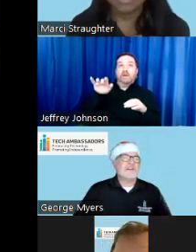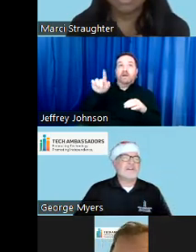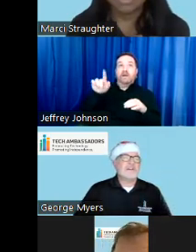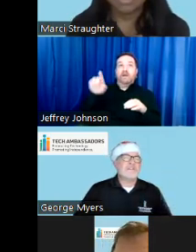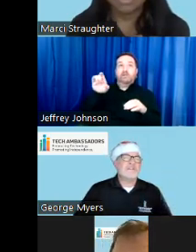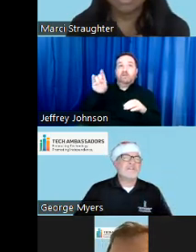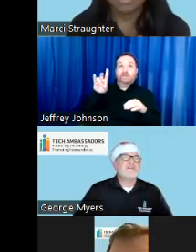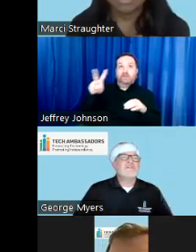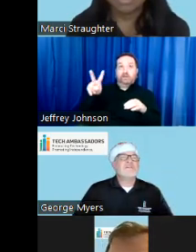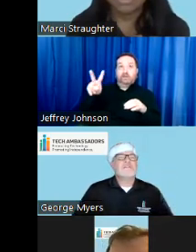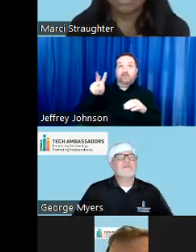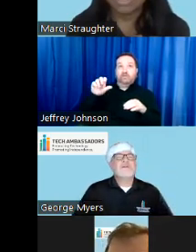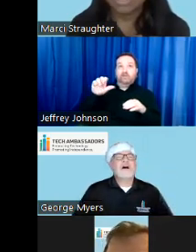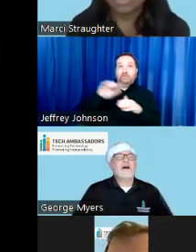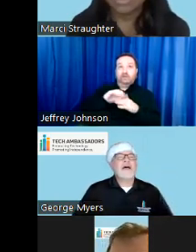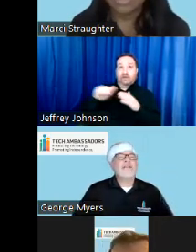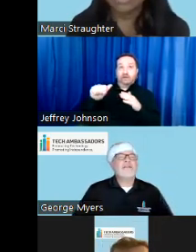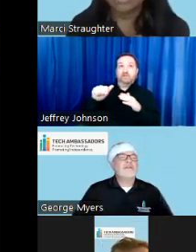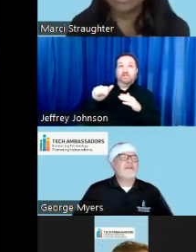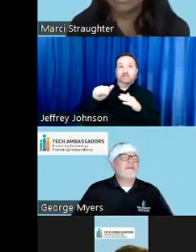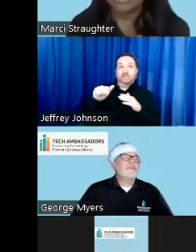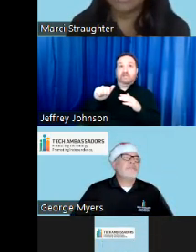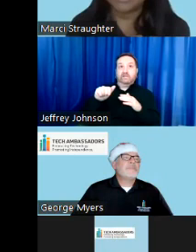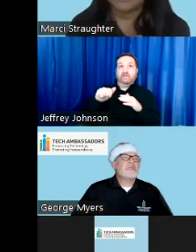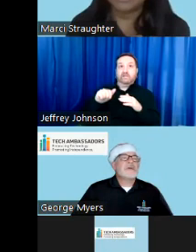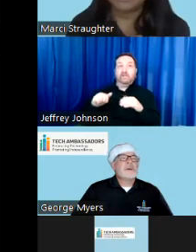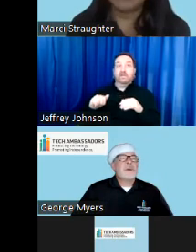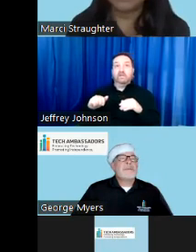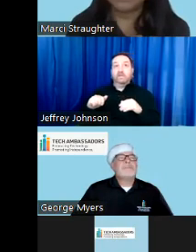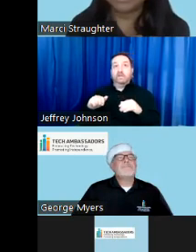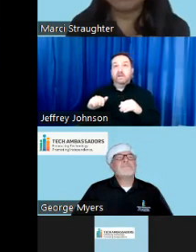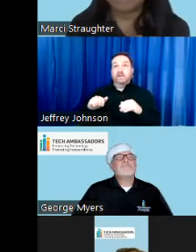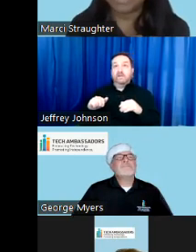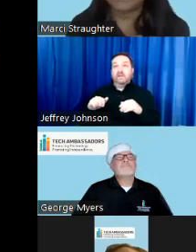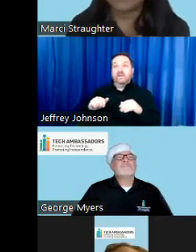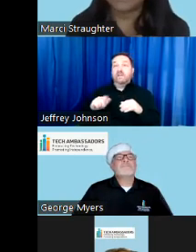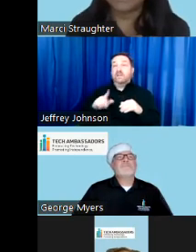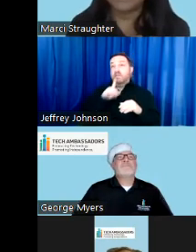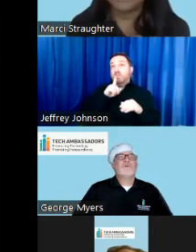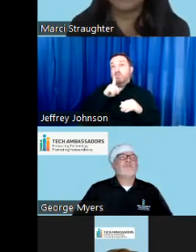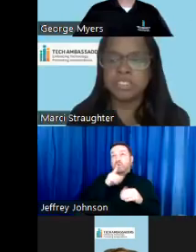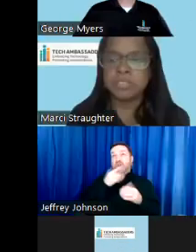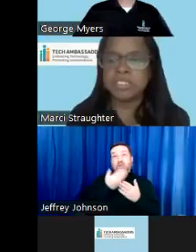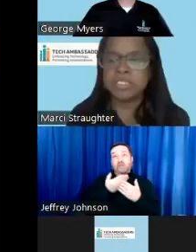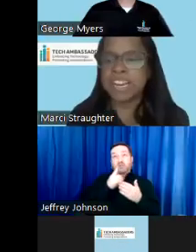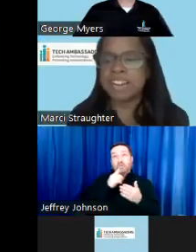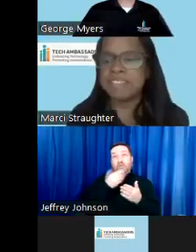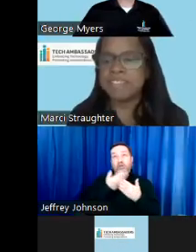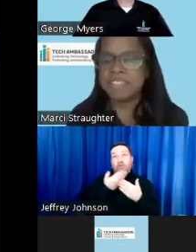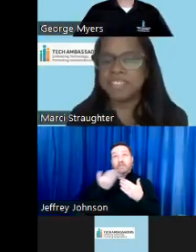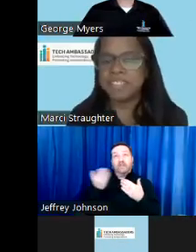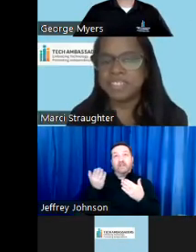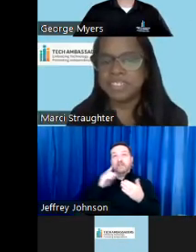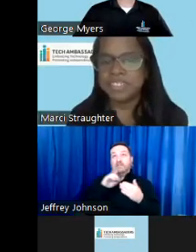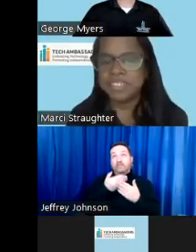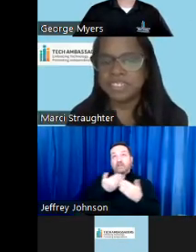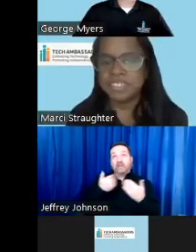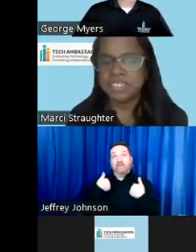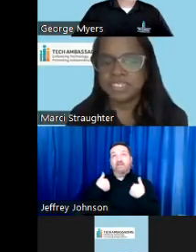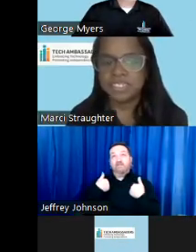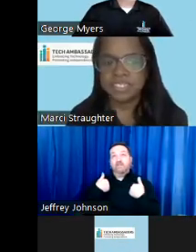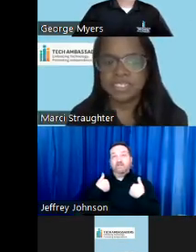$172 here. All right. Yeah, it's a really good product, a good one to have.